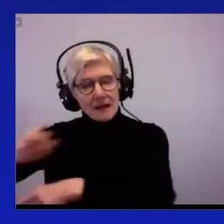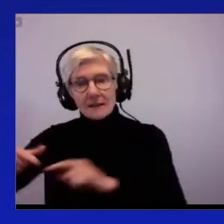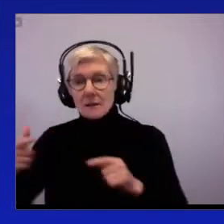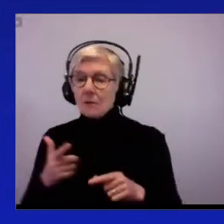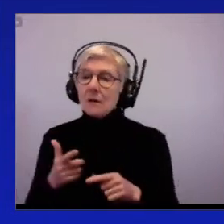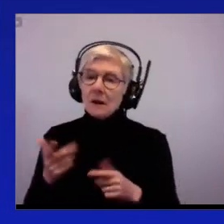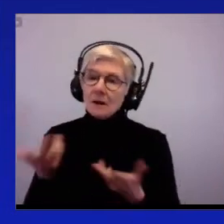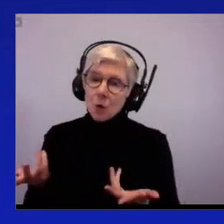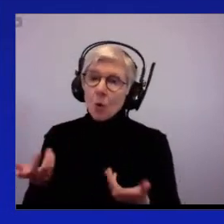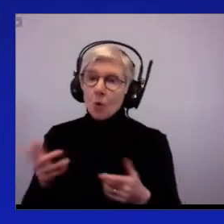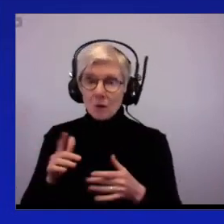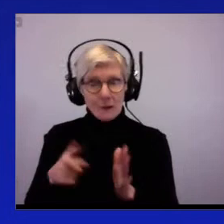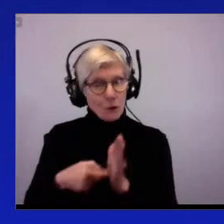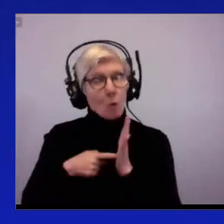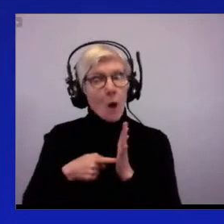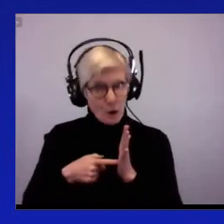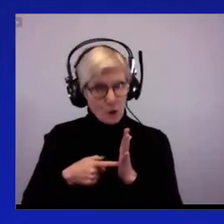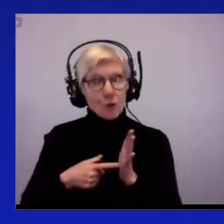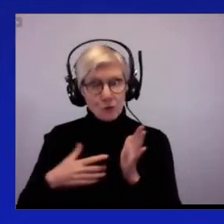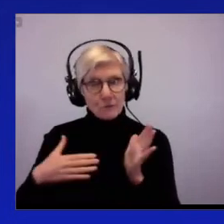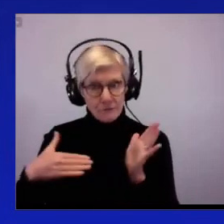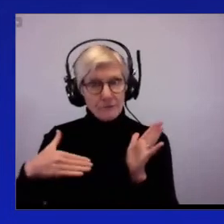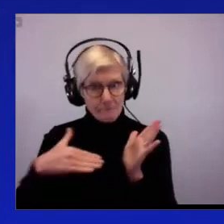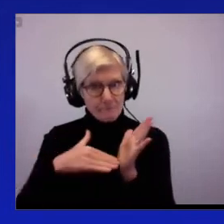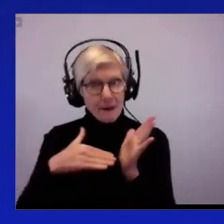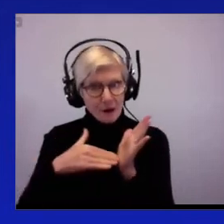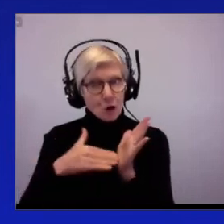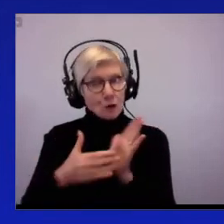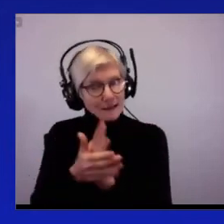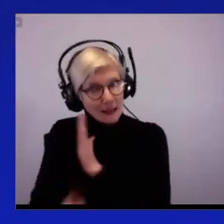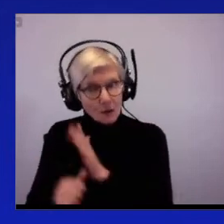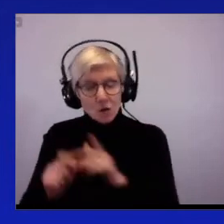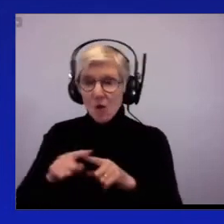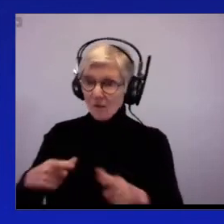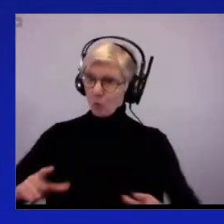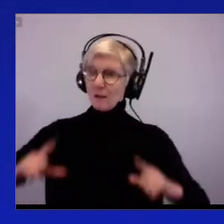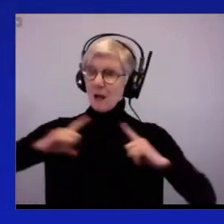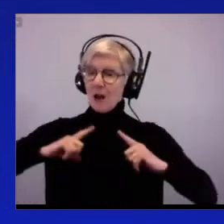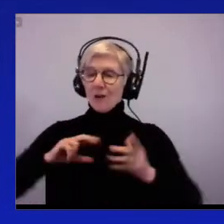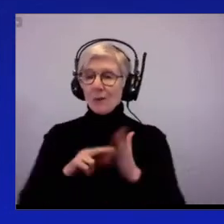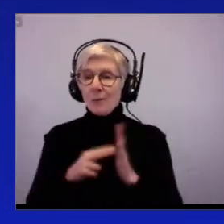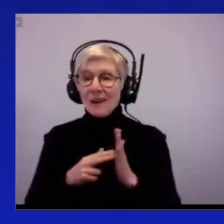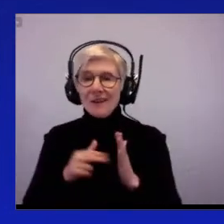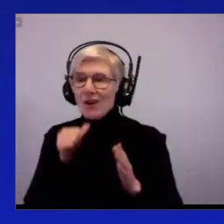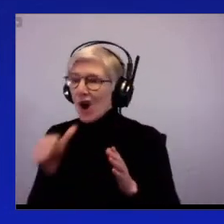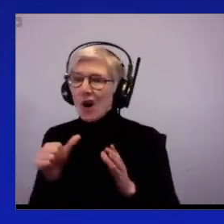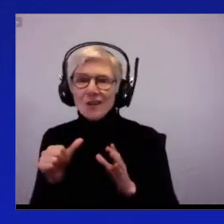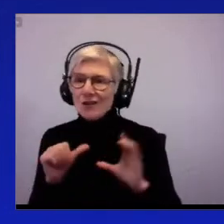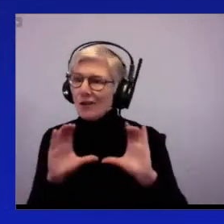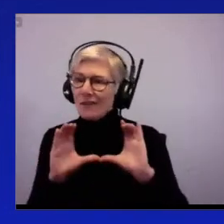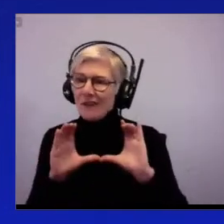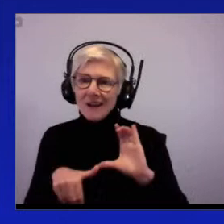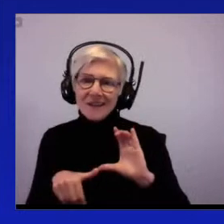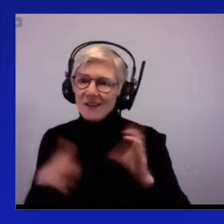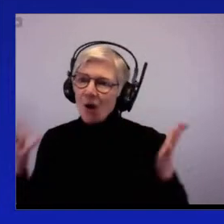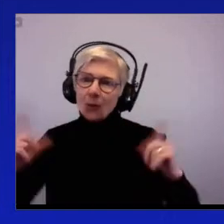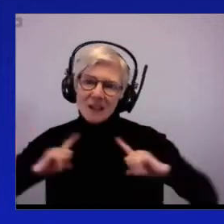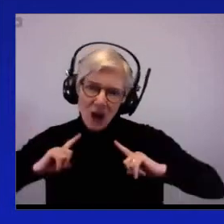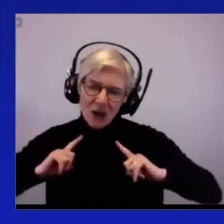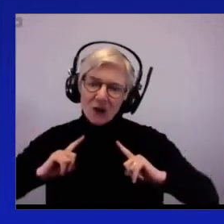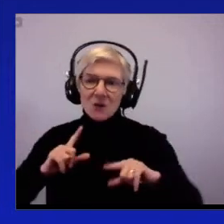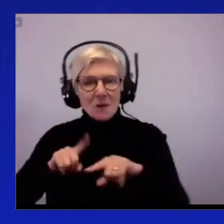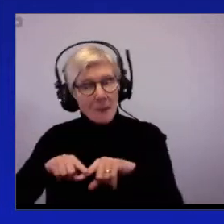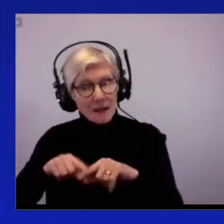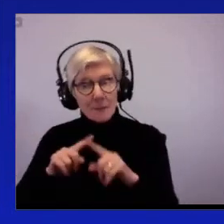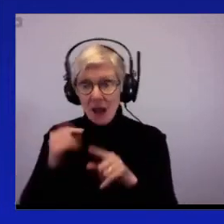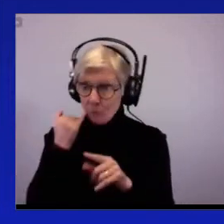put so retired means that, you're no longer a member of your college, you're not paying, so that may be more complex. We're looking at those, what